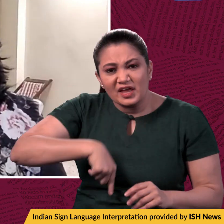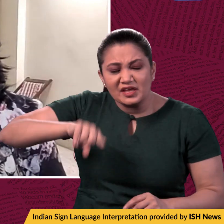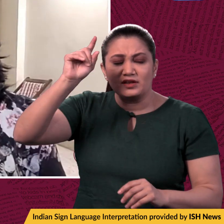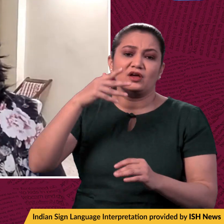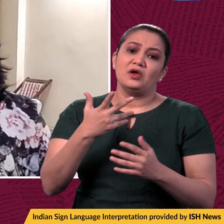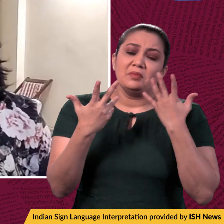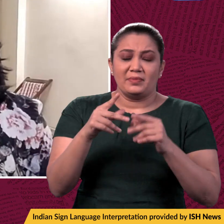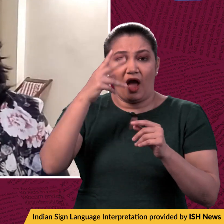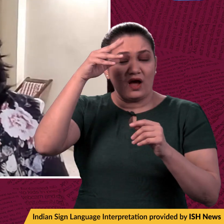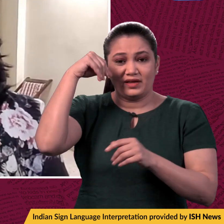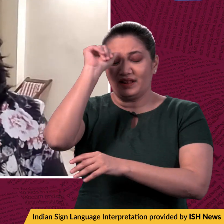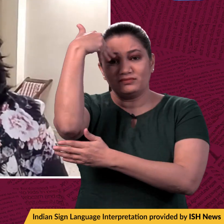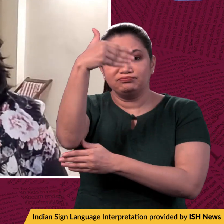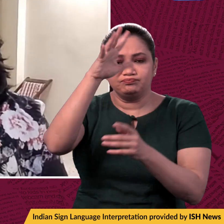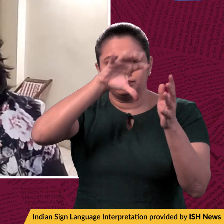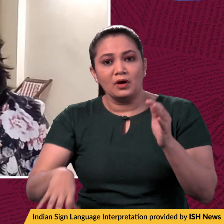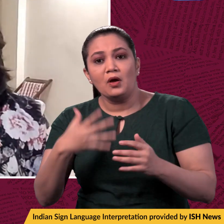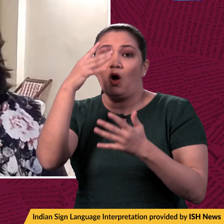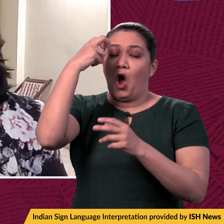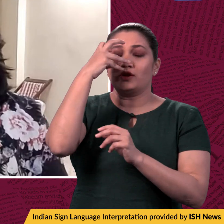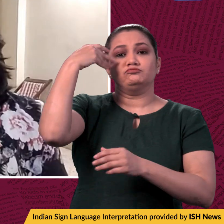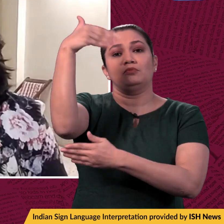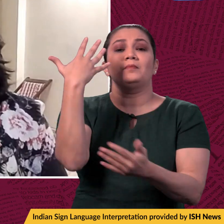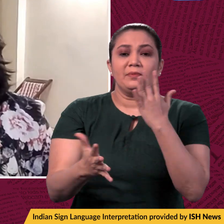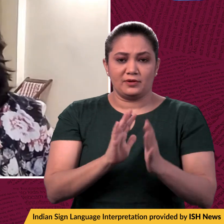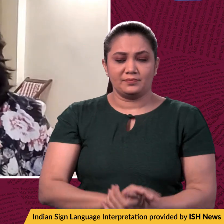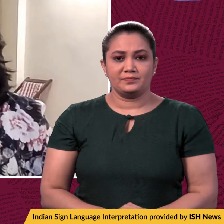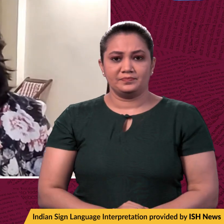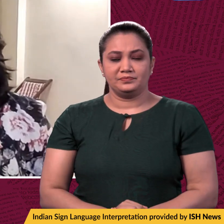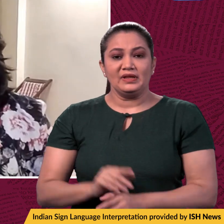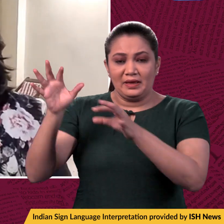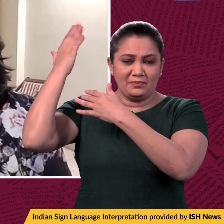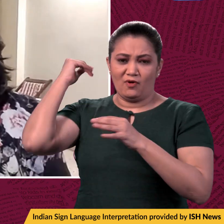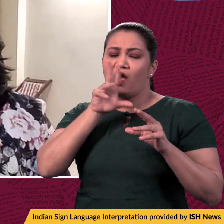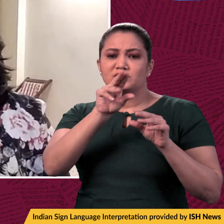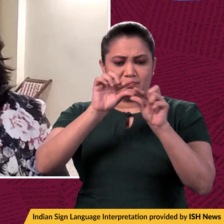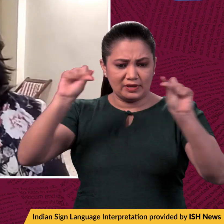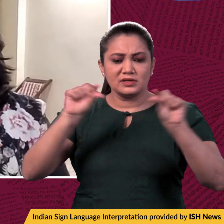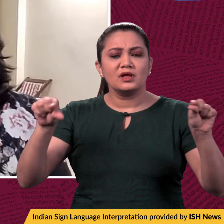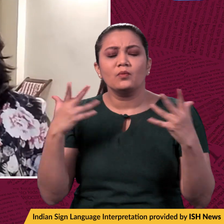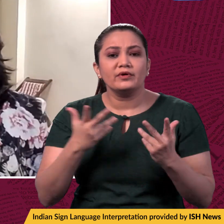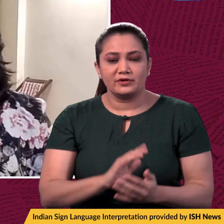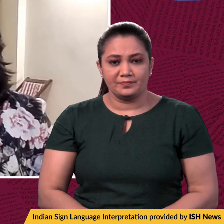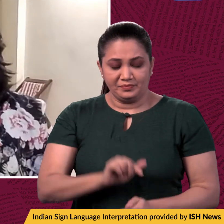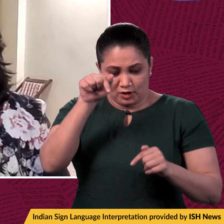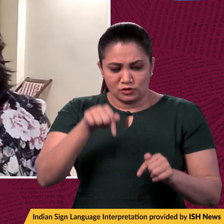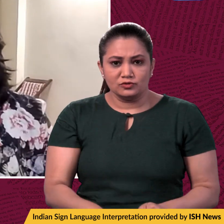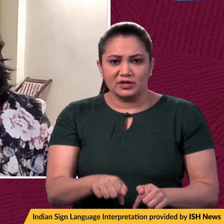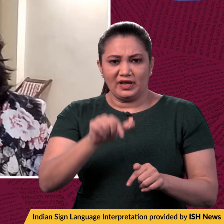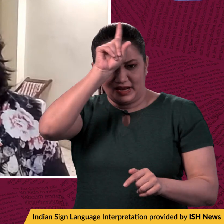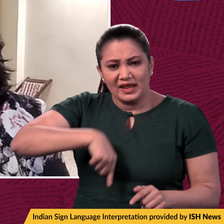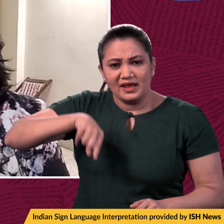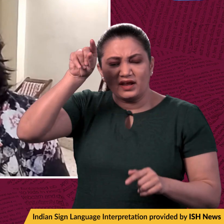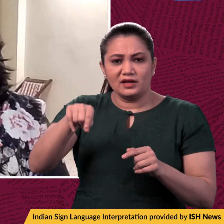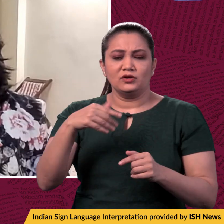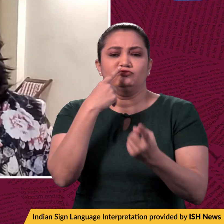national flag in future. Now, Ishwarappa last week had said, and I'm quoting him verbatim, he said, today